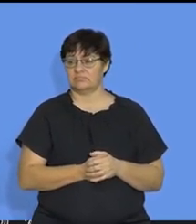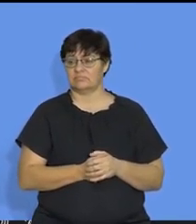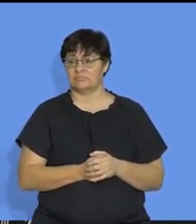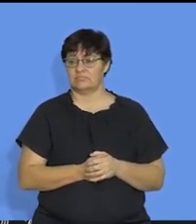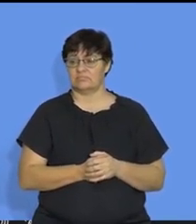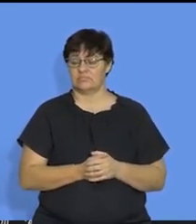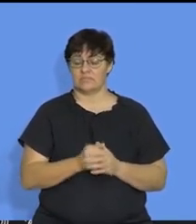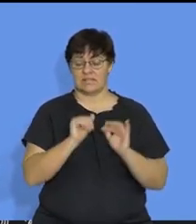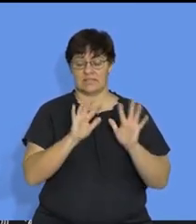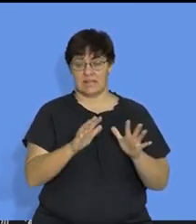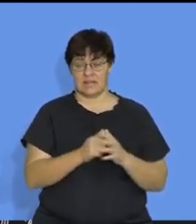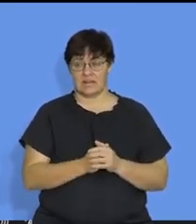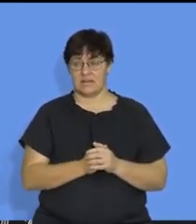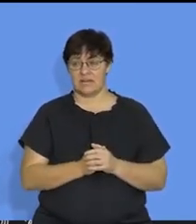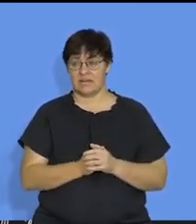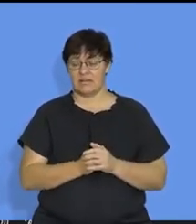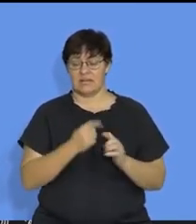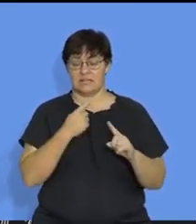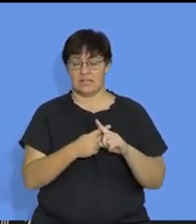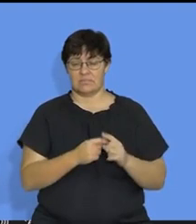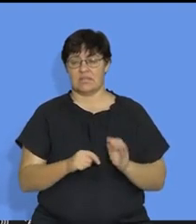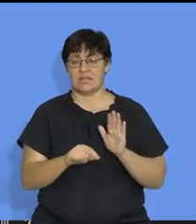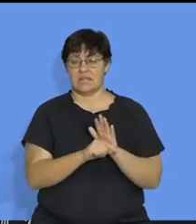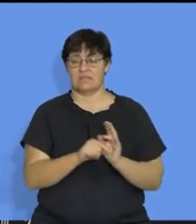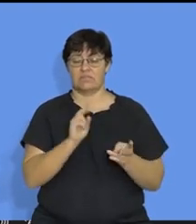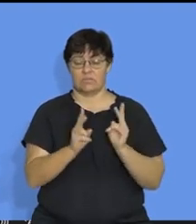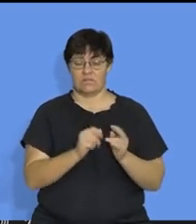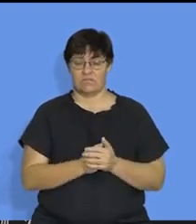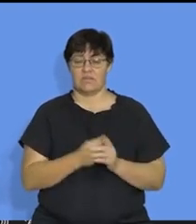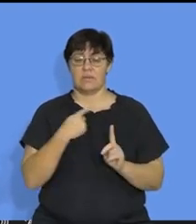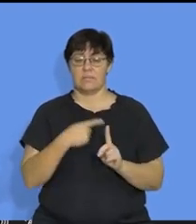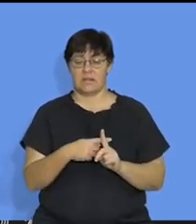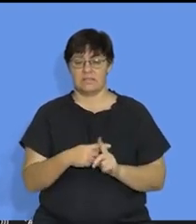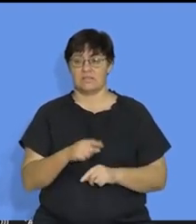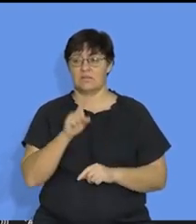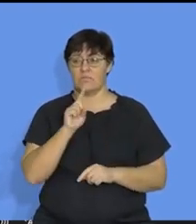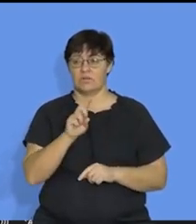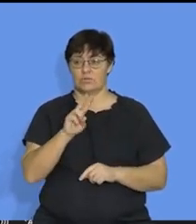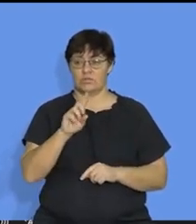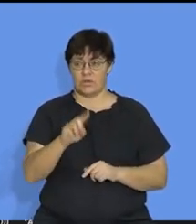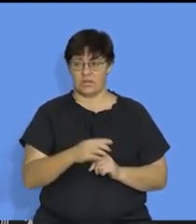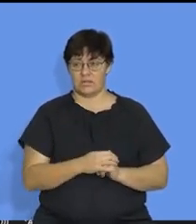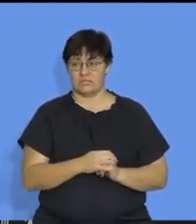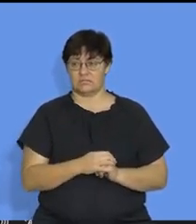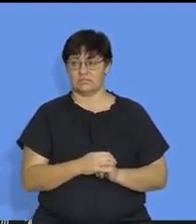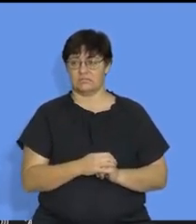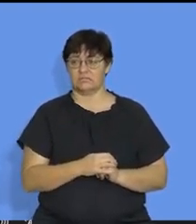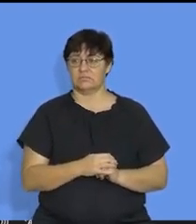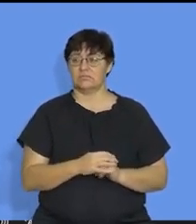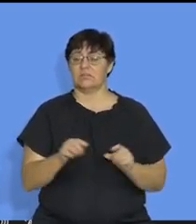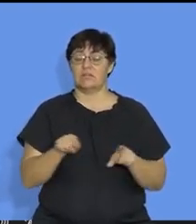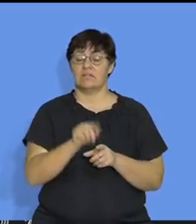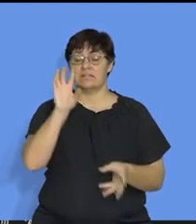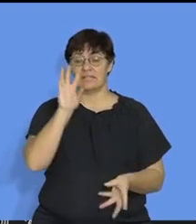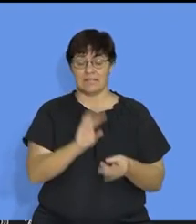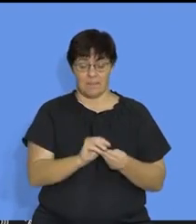I'm going to have 10 times negative 12 plus 121, which means